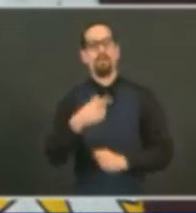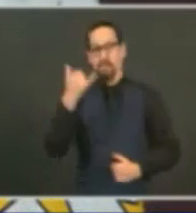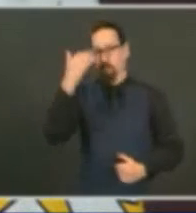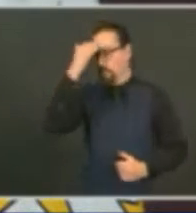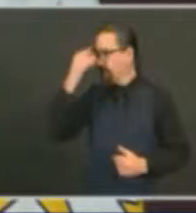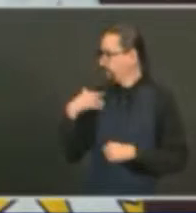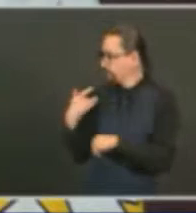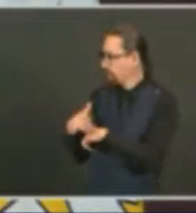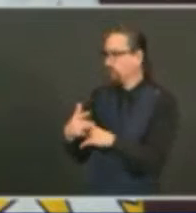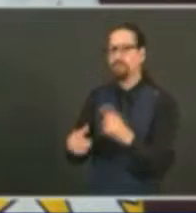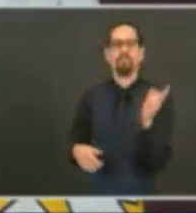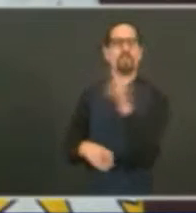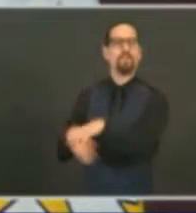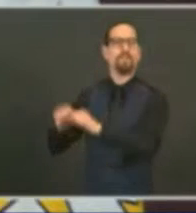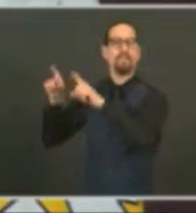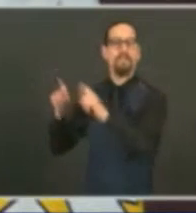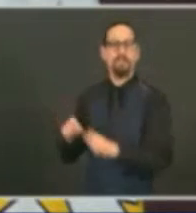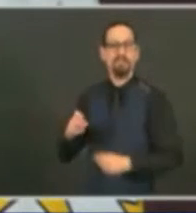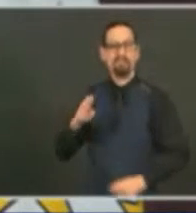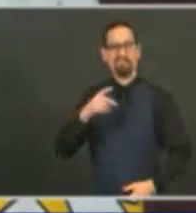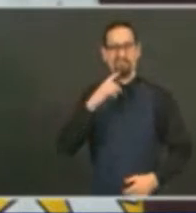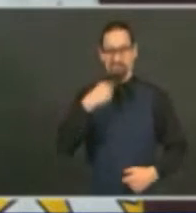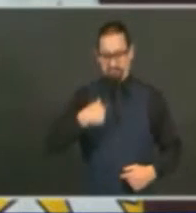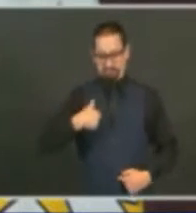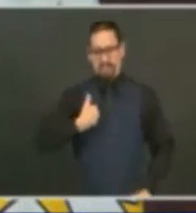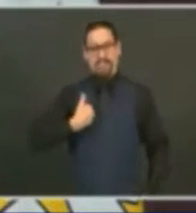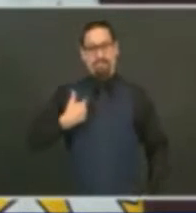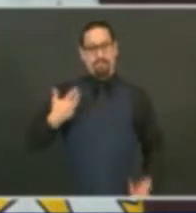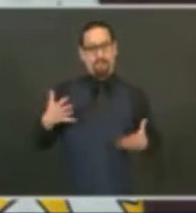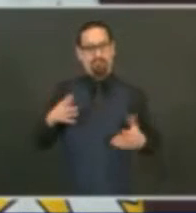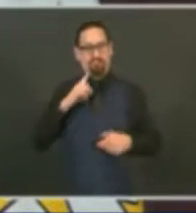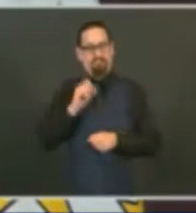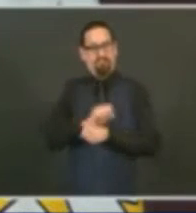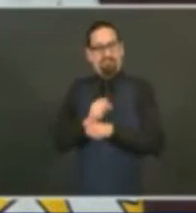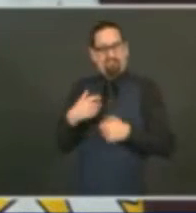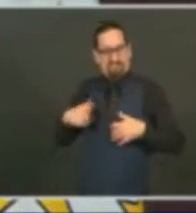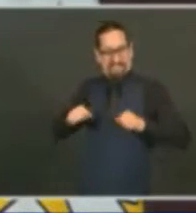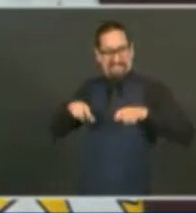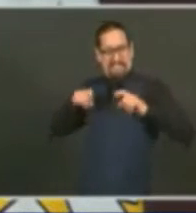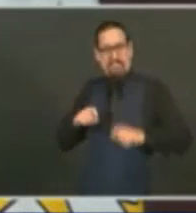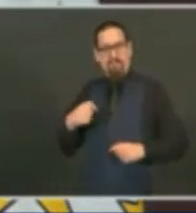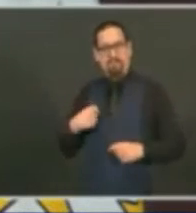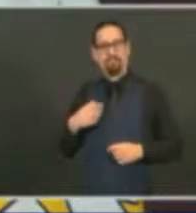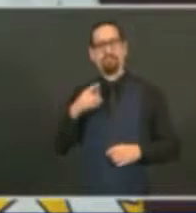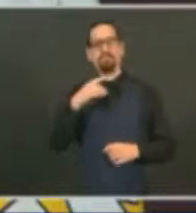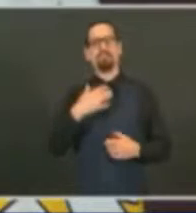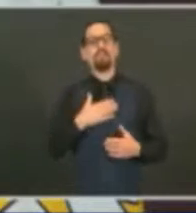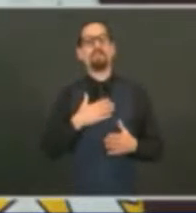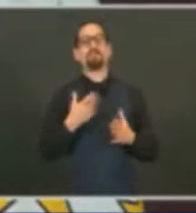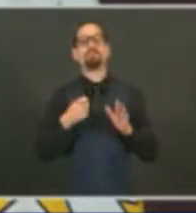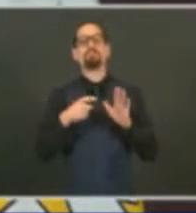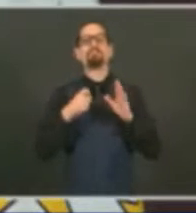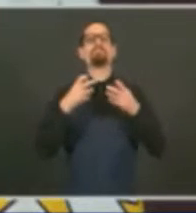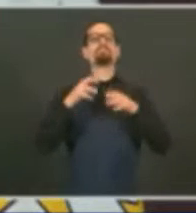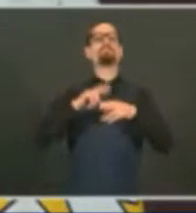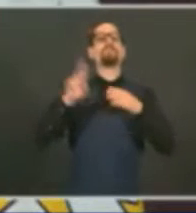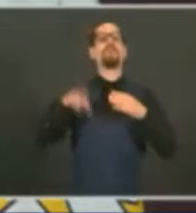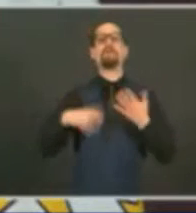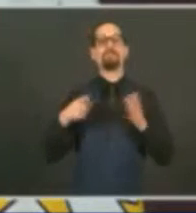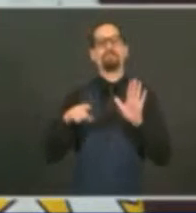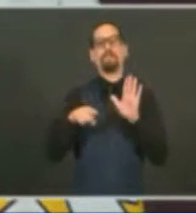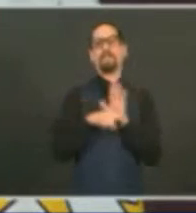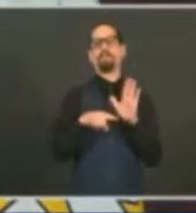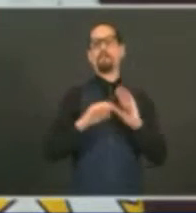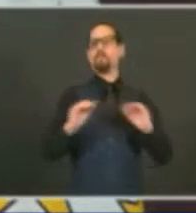actually just had a Binax Now test done today and had my negative result available to me